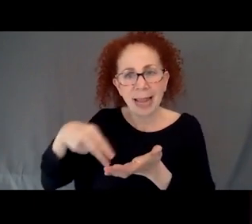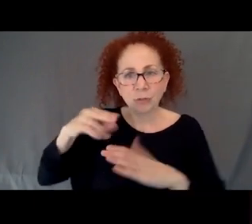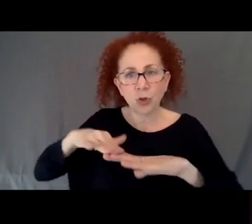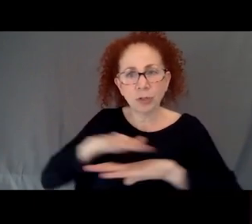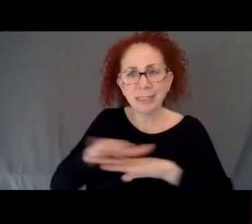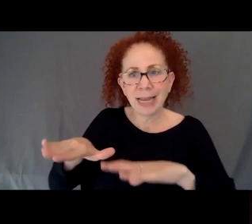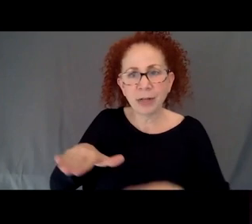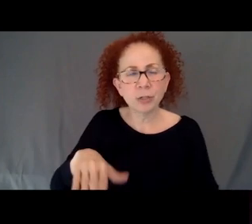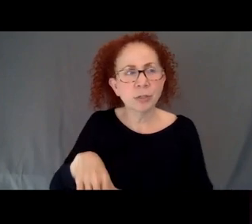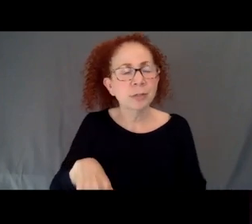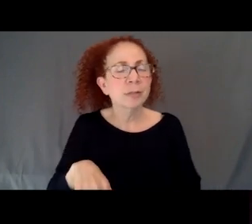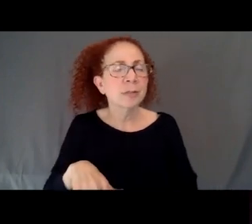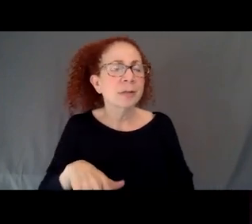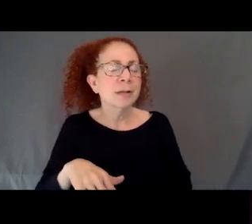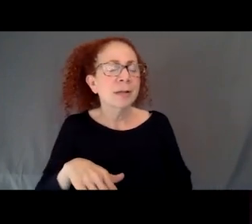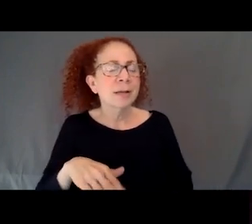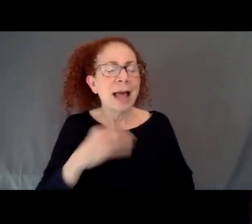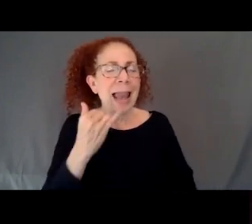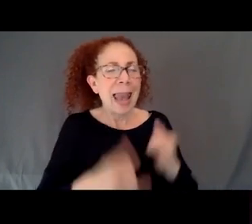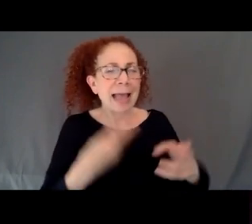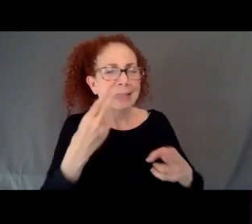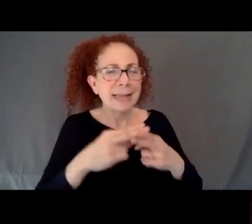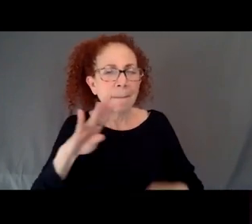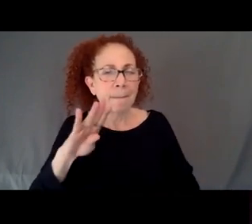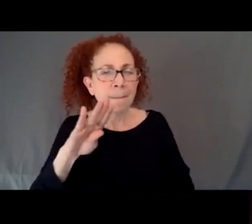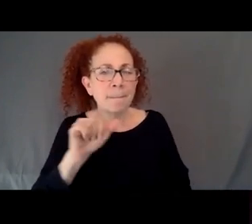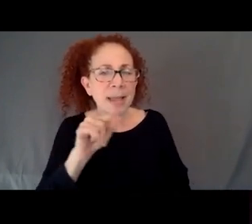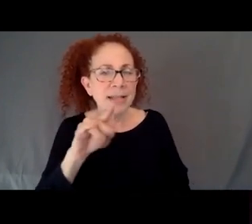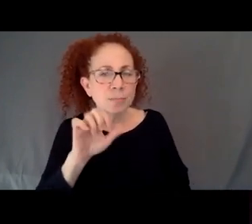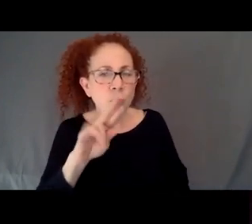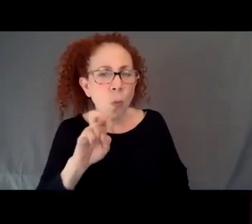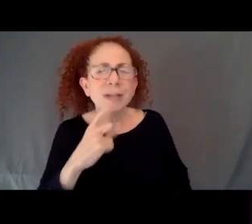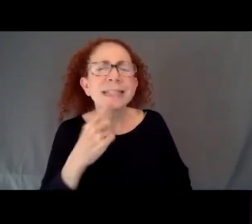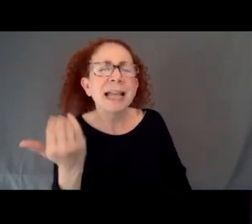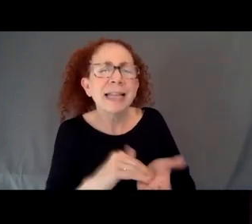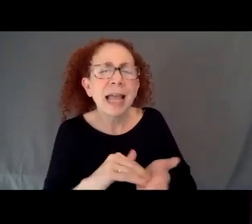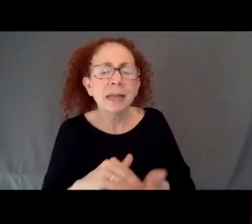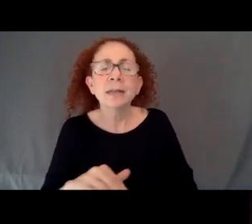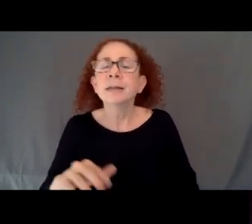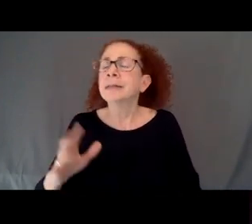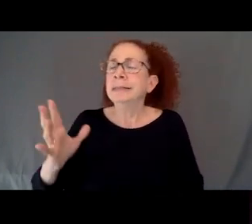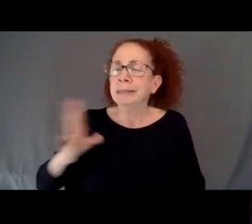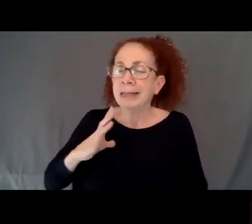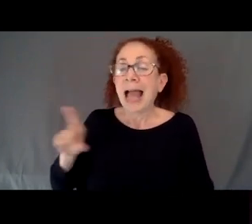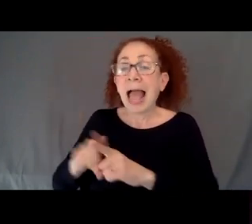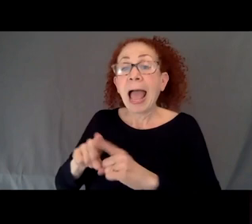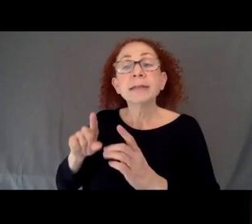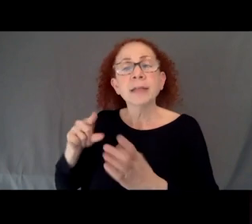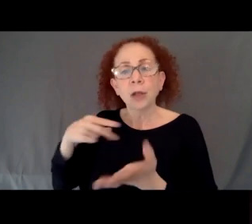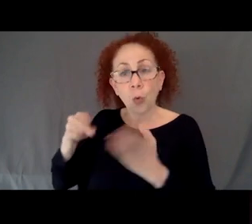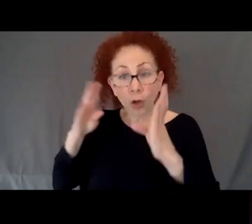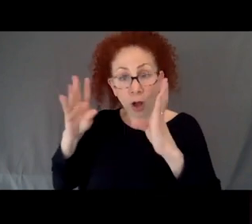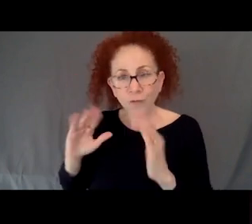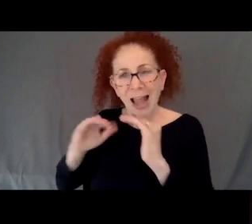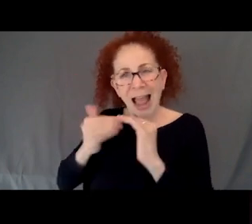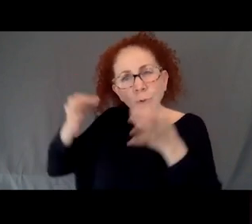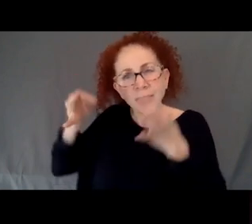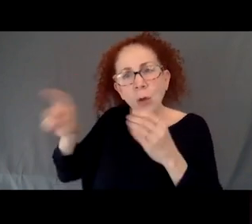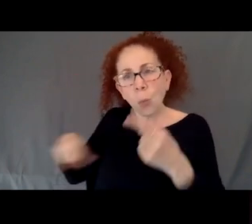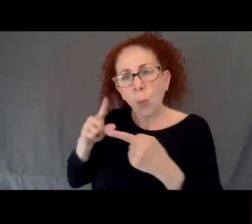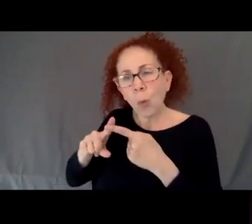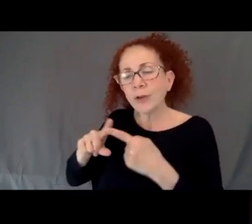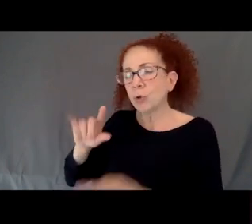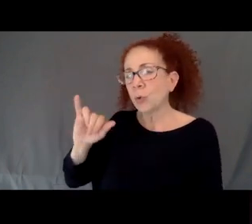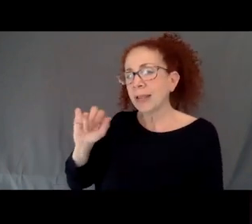It's Bazemore. Wait, can you repeat that question again? Yeah. As a choreographer, how do you decide when